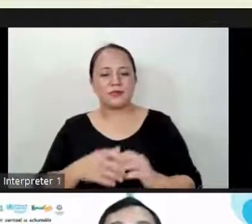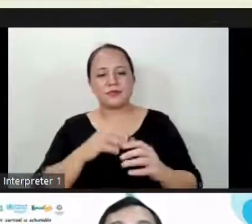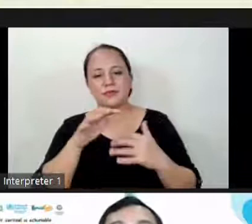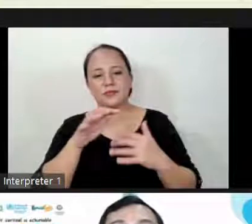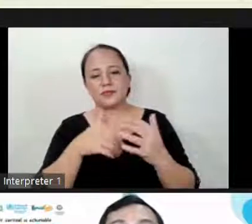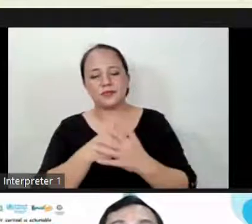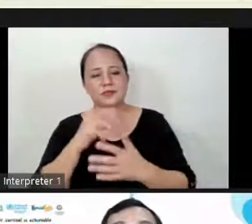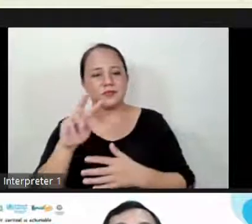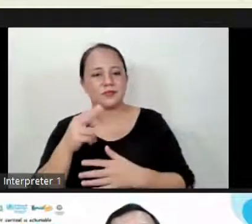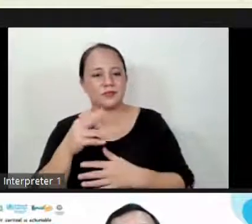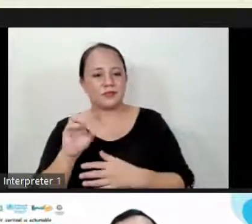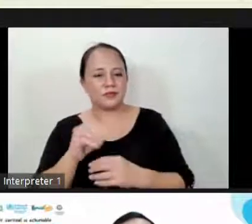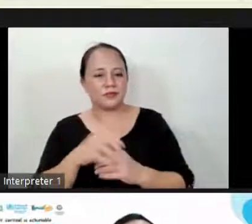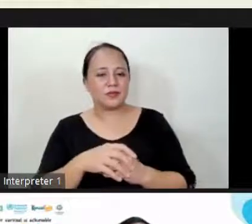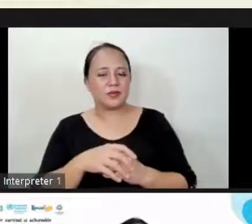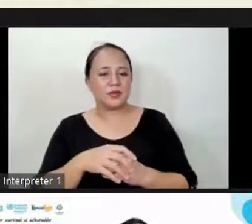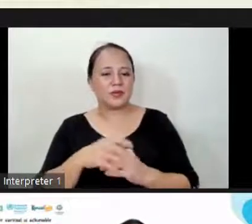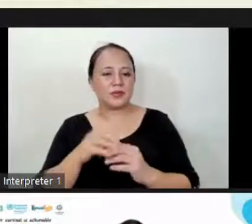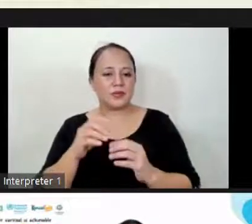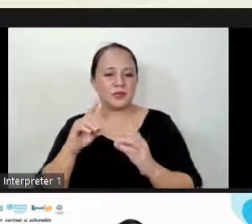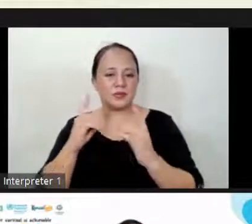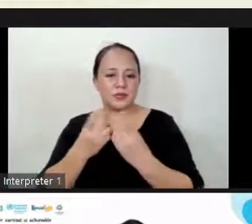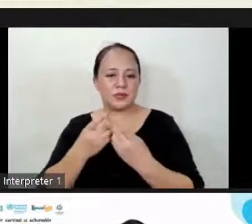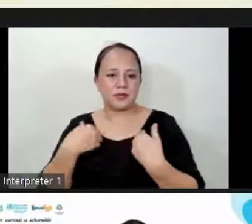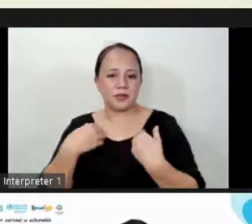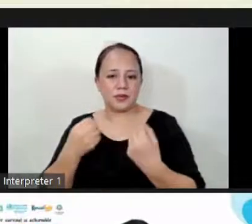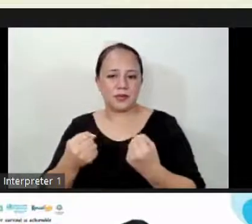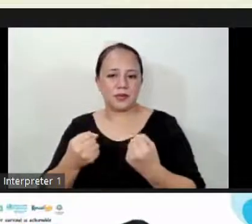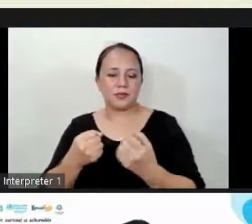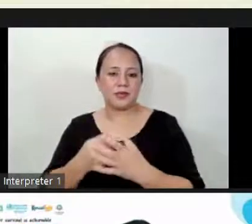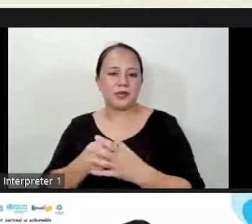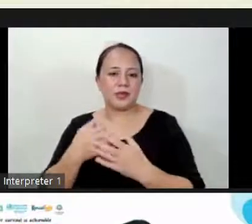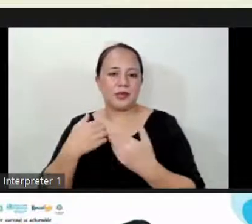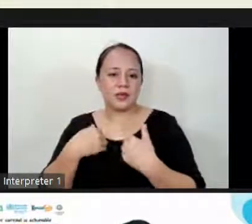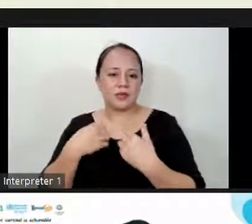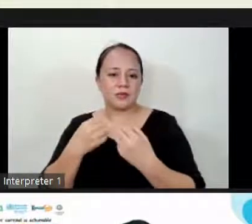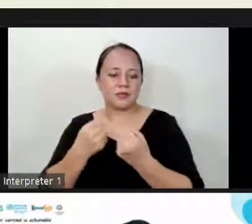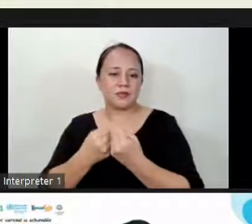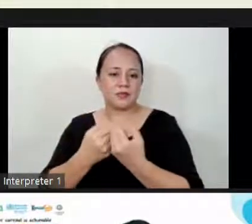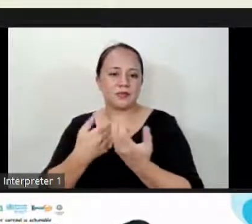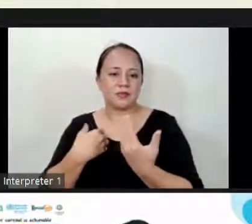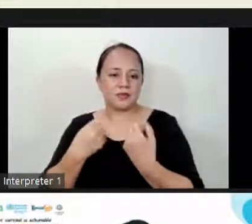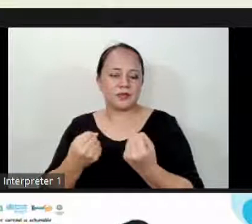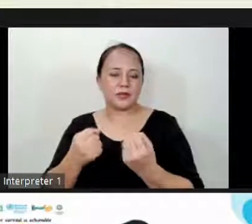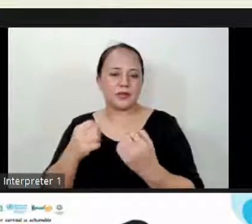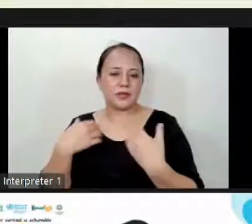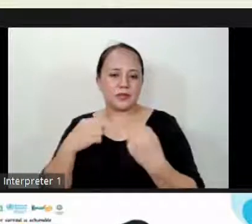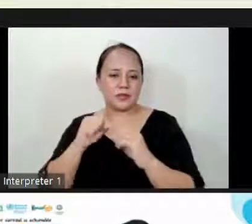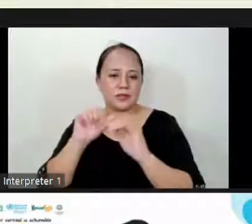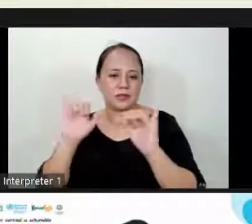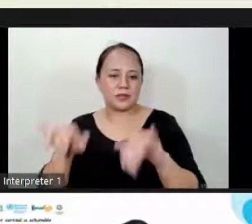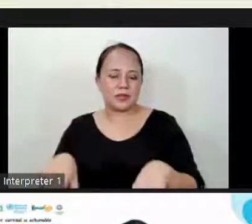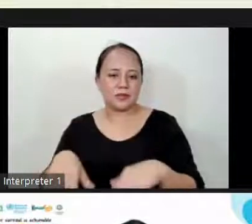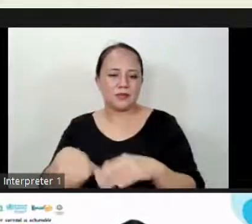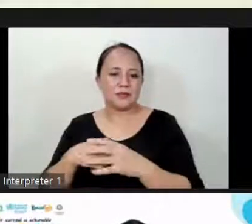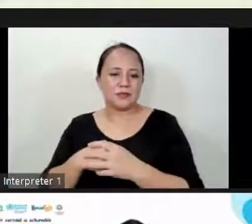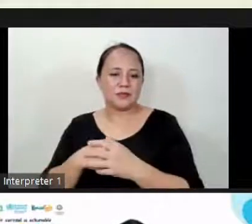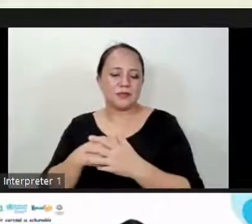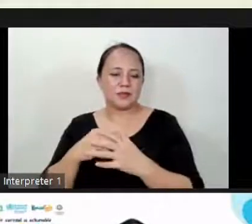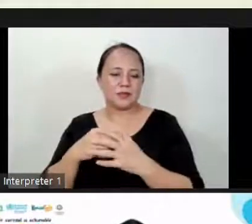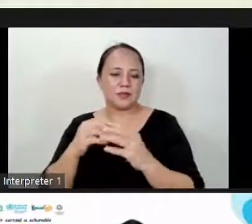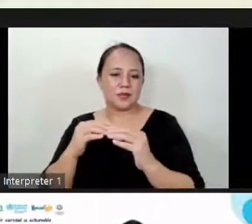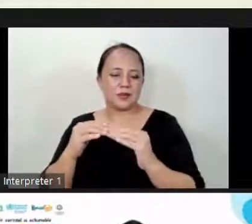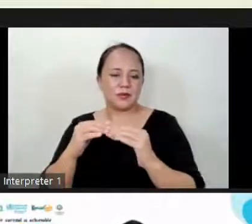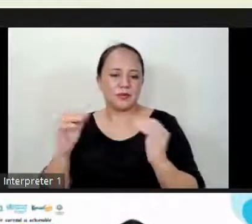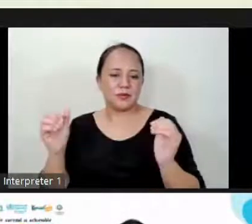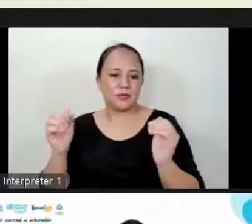the WHO, with the Department of Health, we are supporting the strengthening of health systems at national and local levels